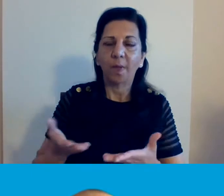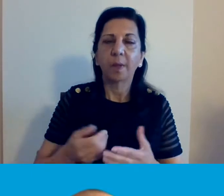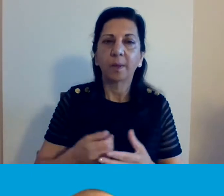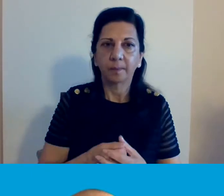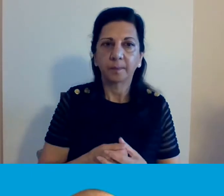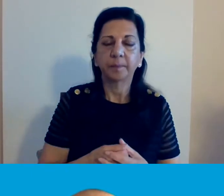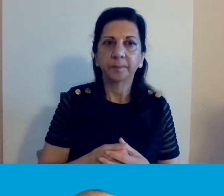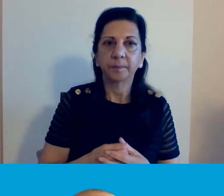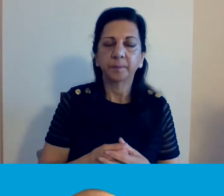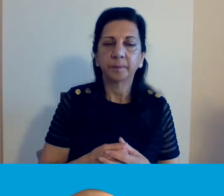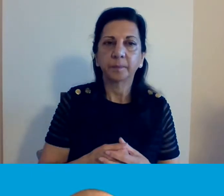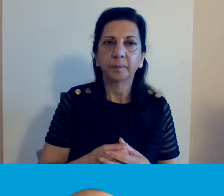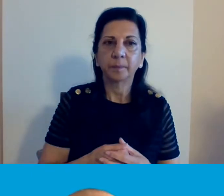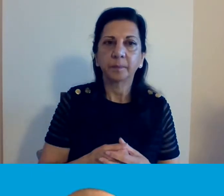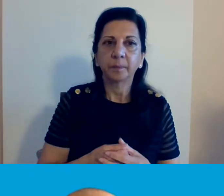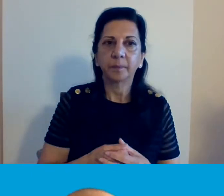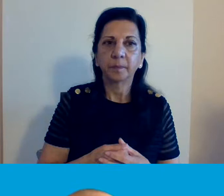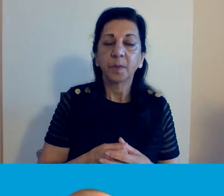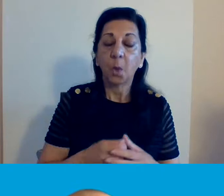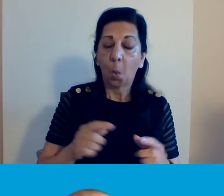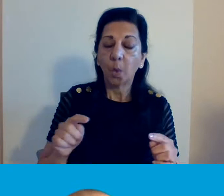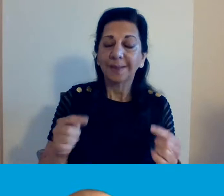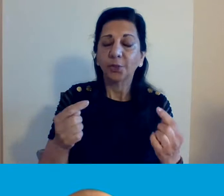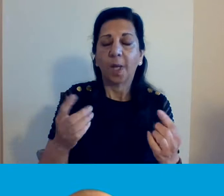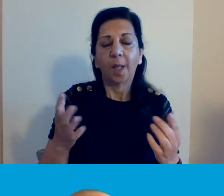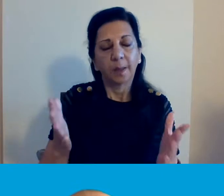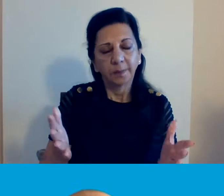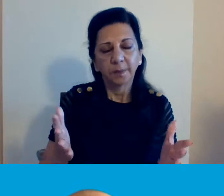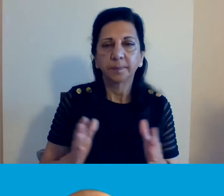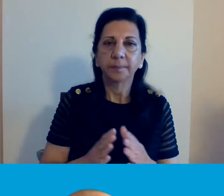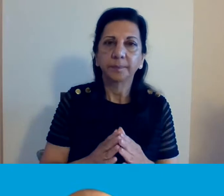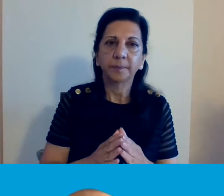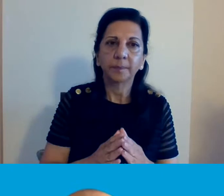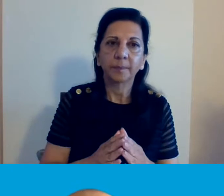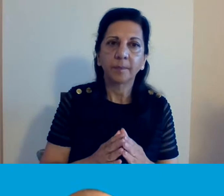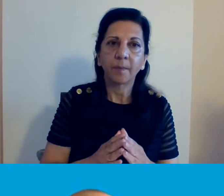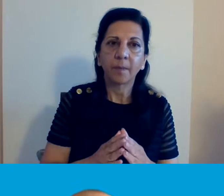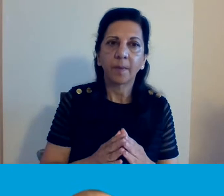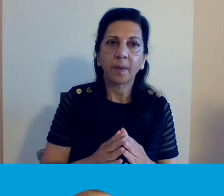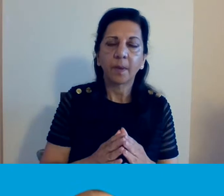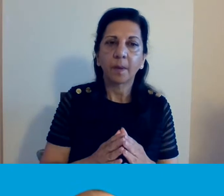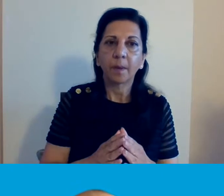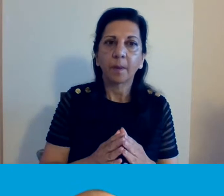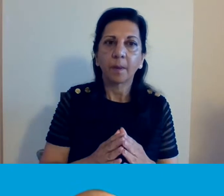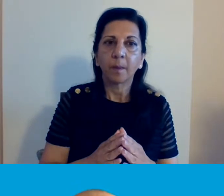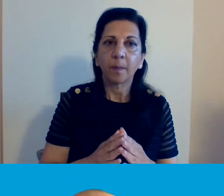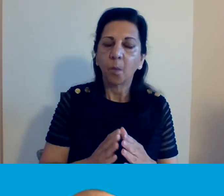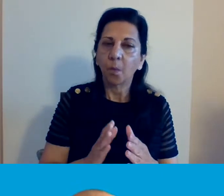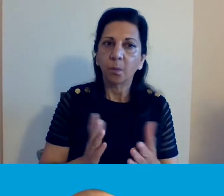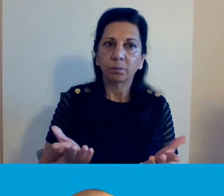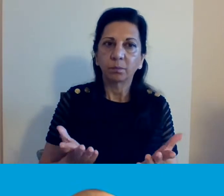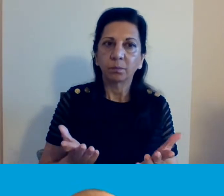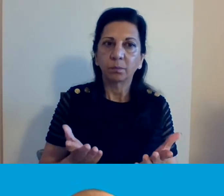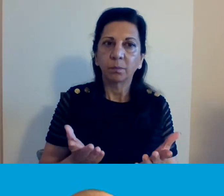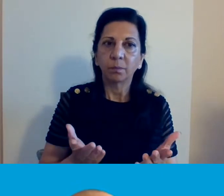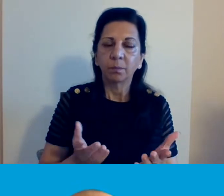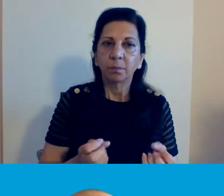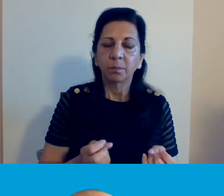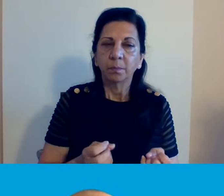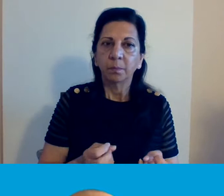patients than we were previously. So this is a challenge. However, a lot of work has gone into this. A lot of work has gone into this at an early